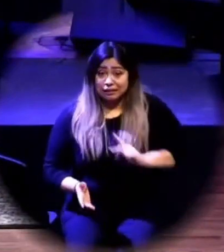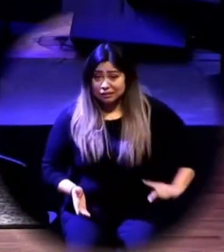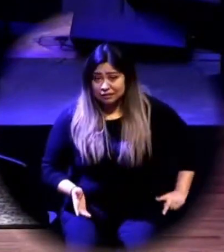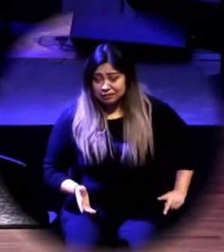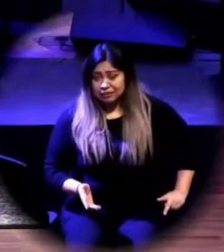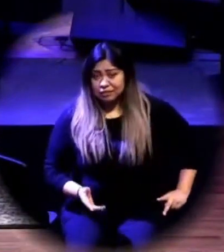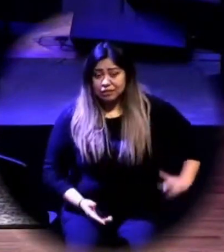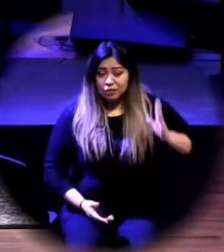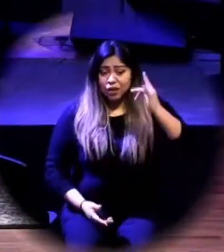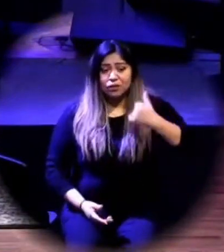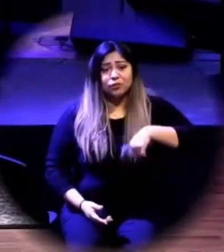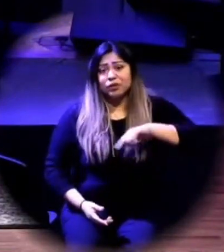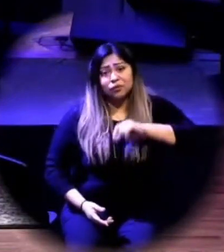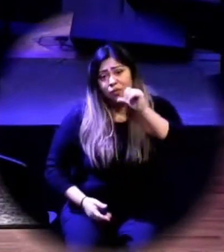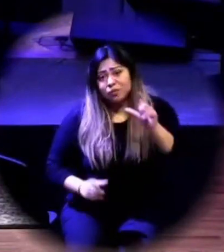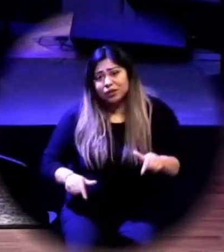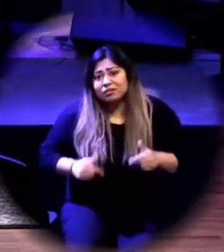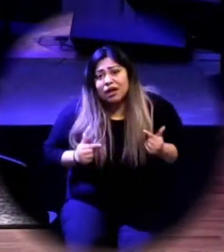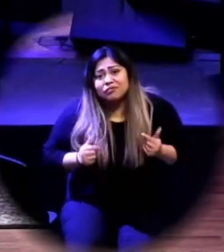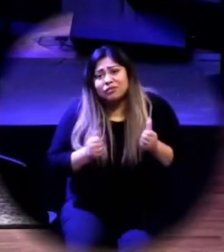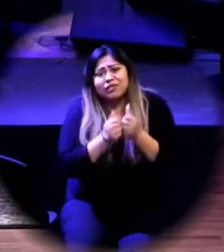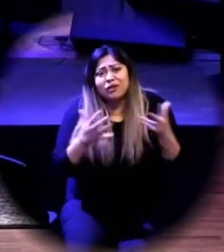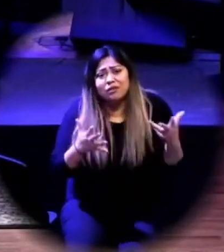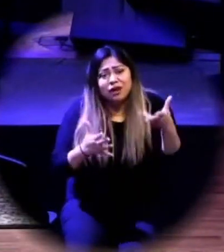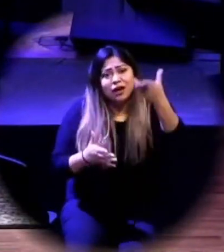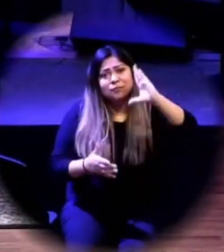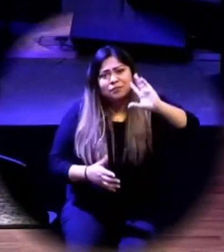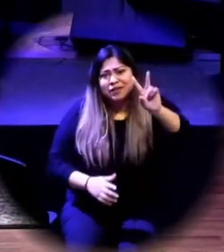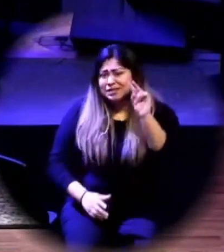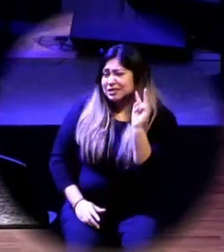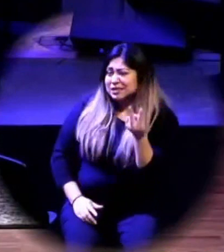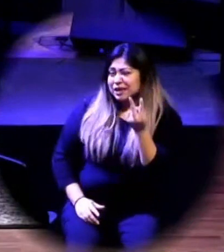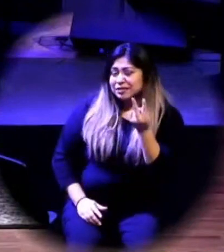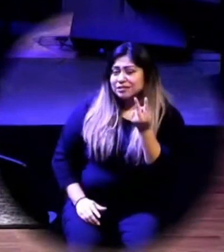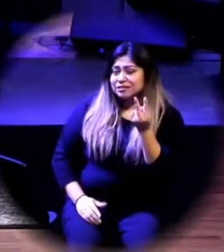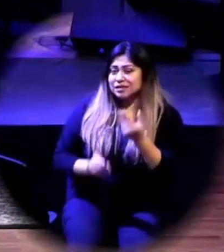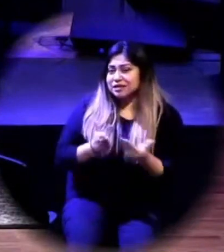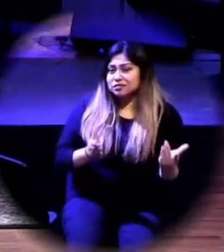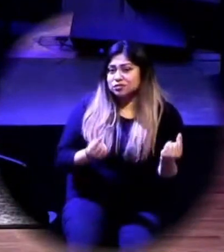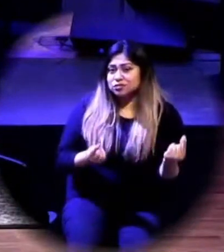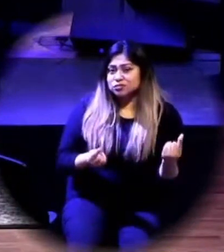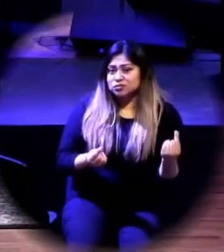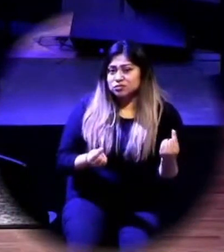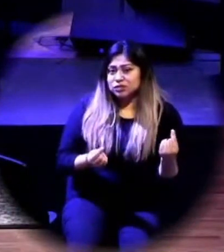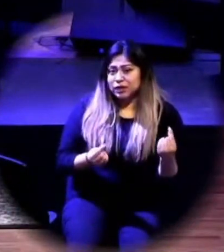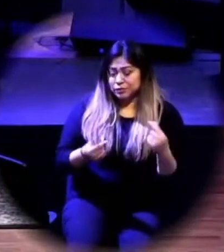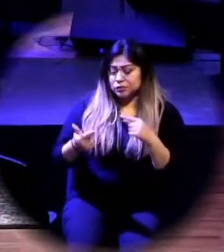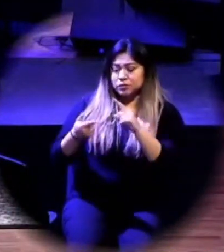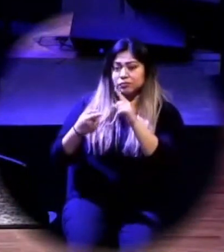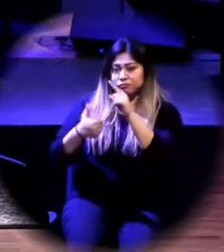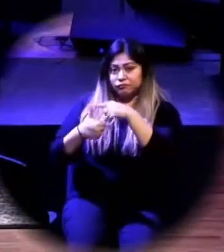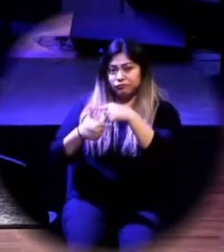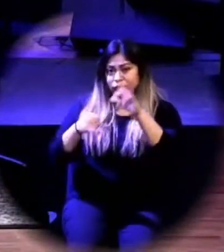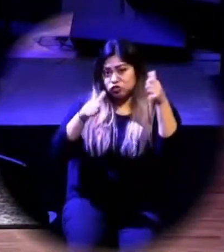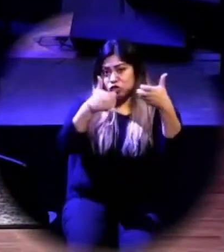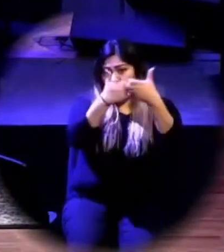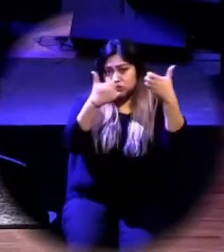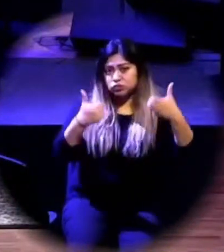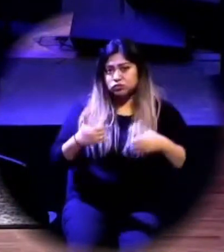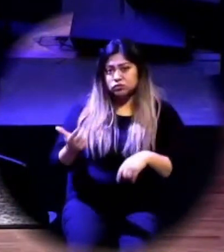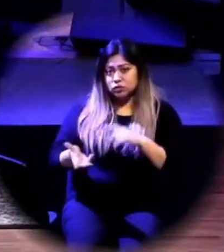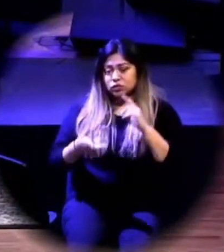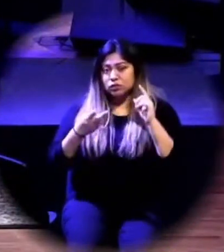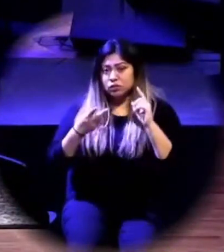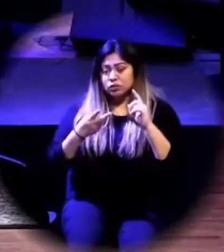we would not be alive without him. But the second thing that I think we'll do, Honestly, it's because death is